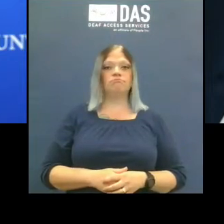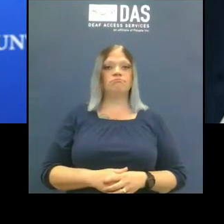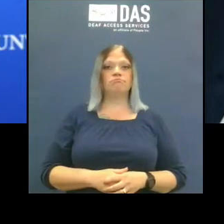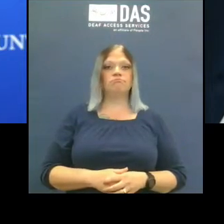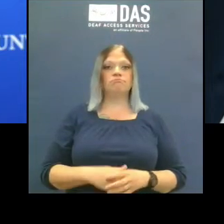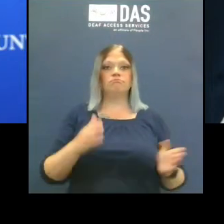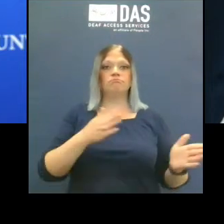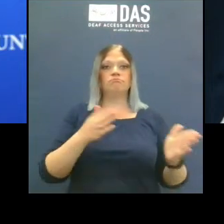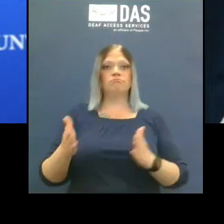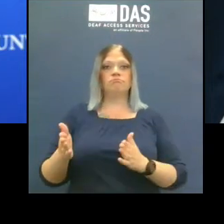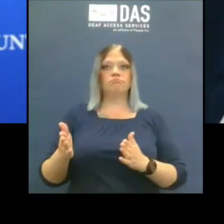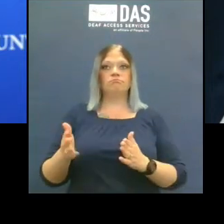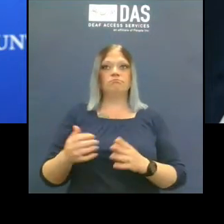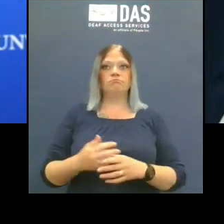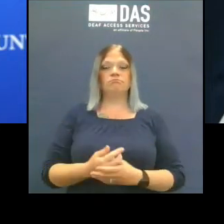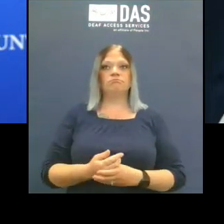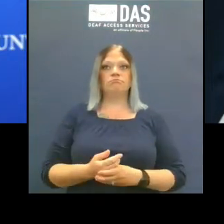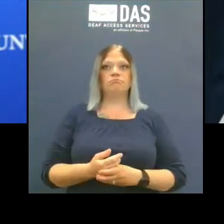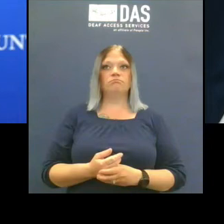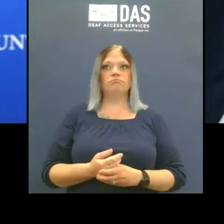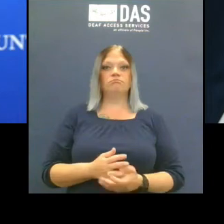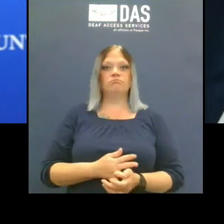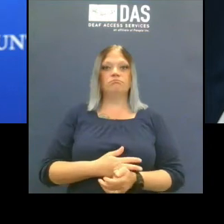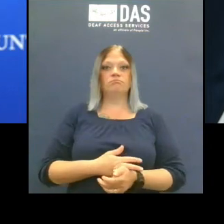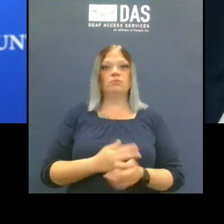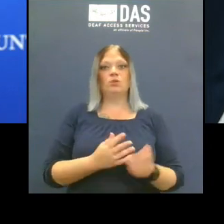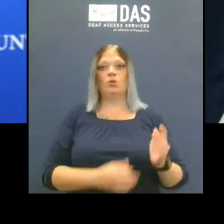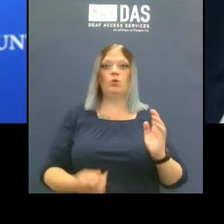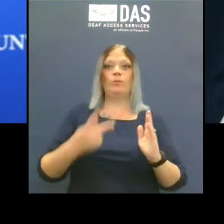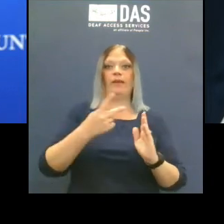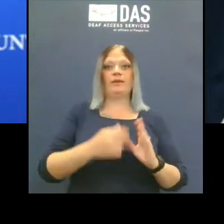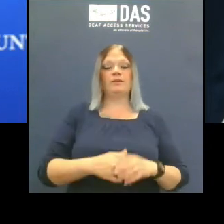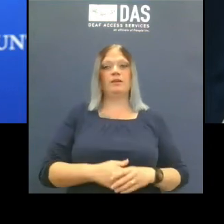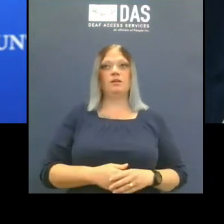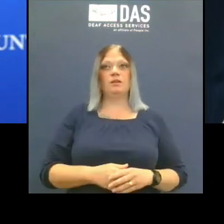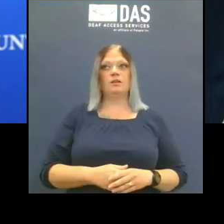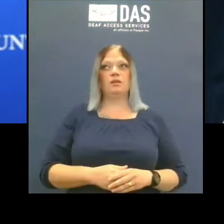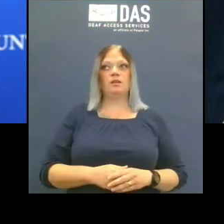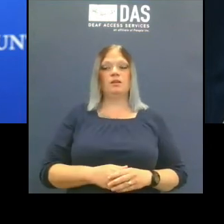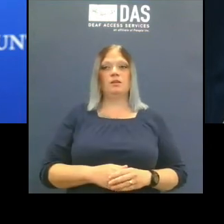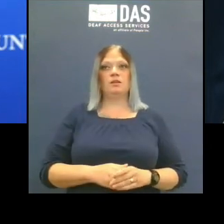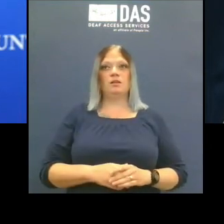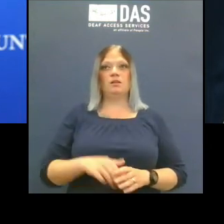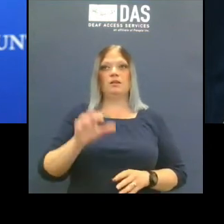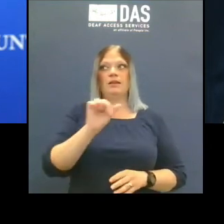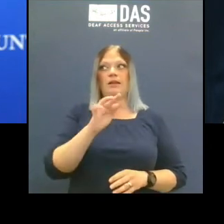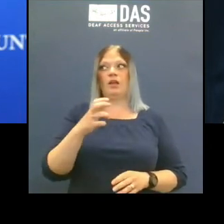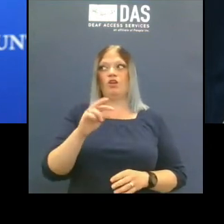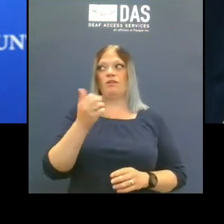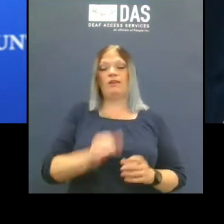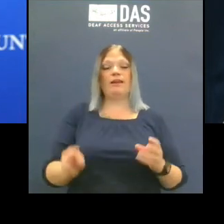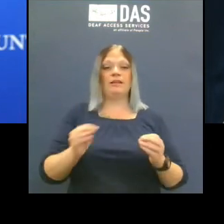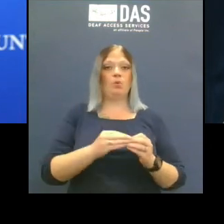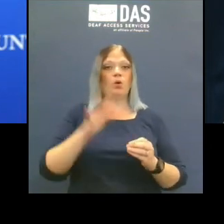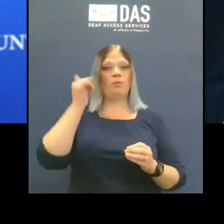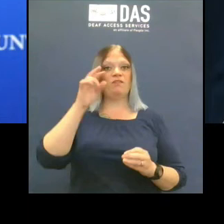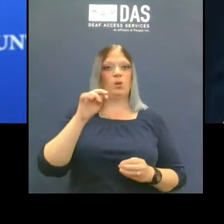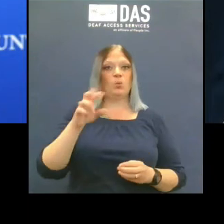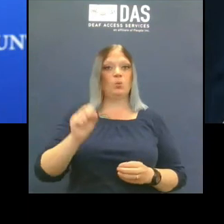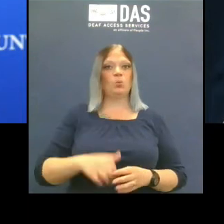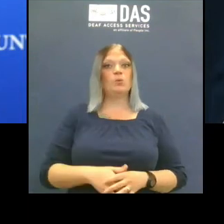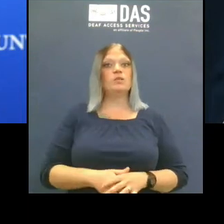Okay, I'm going to start back from the top. Aaron, any additional questions from Buffalo